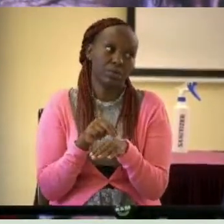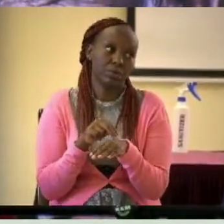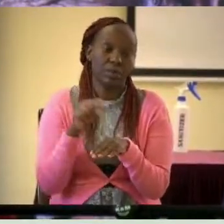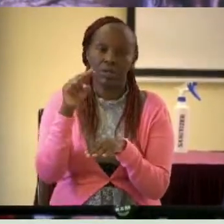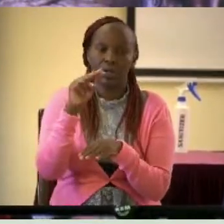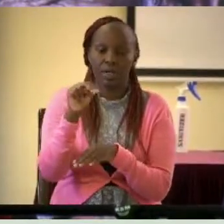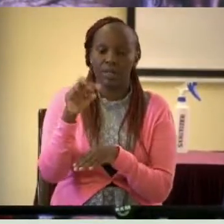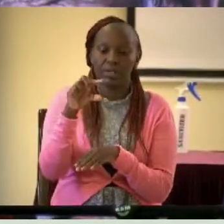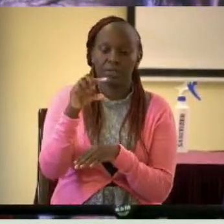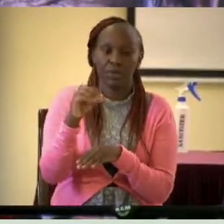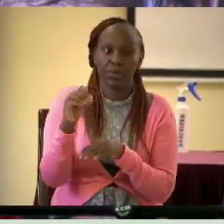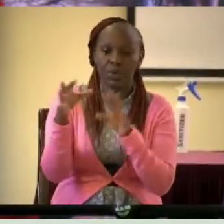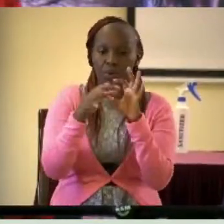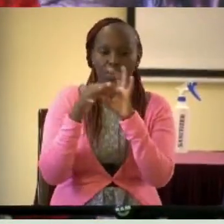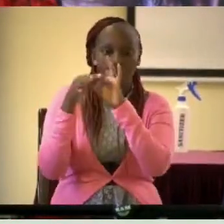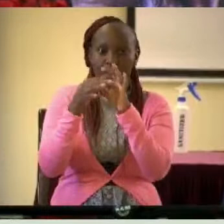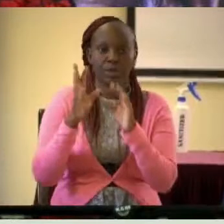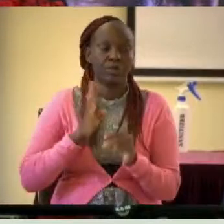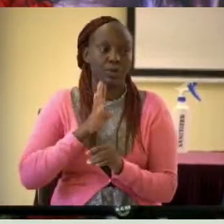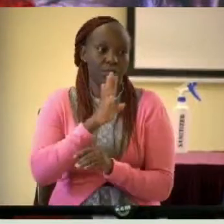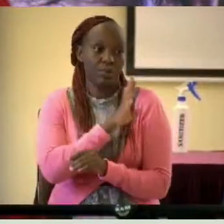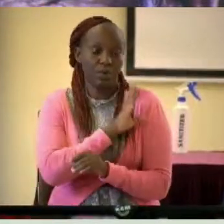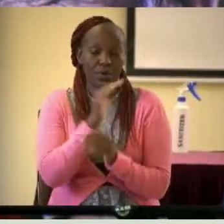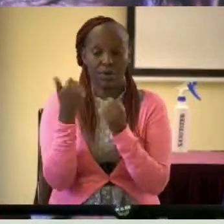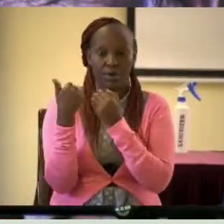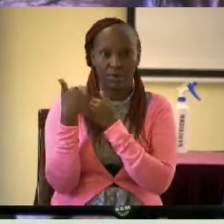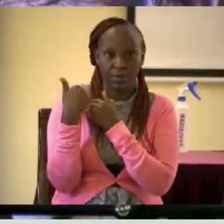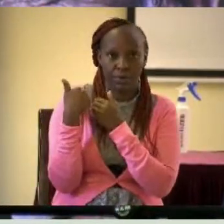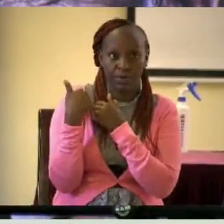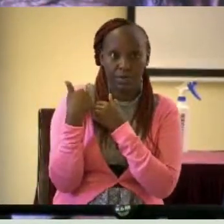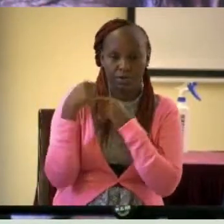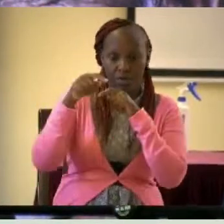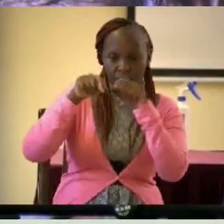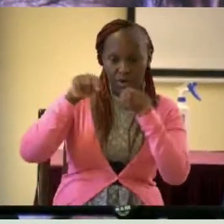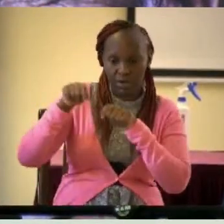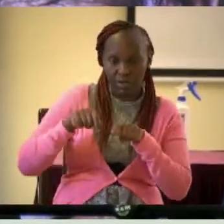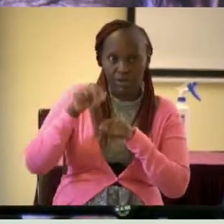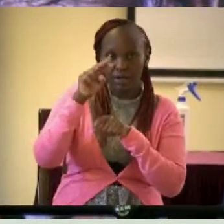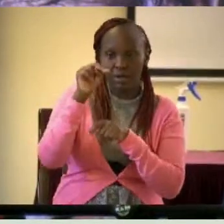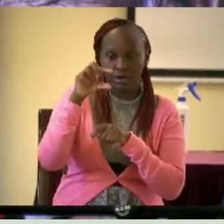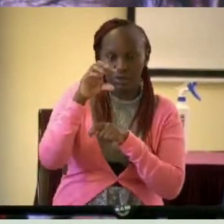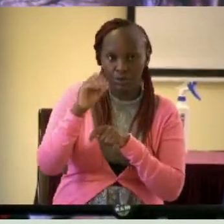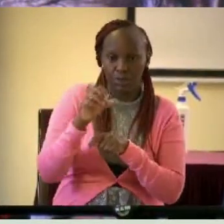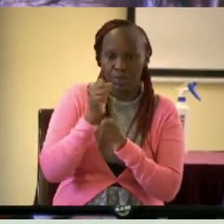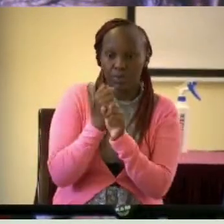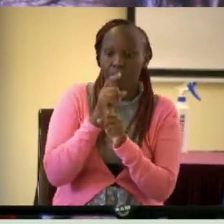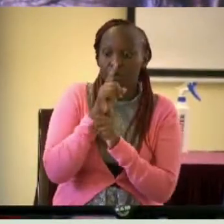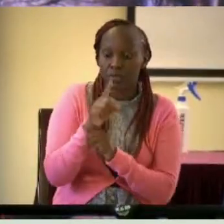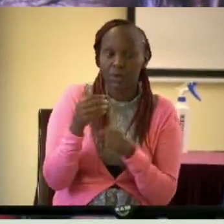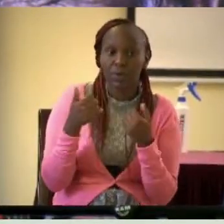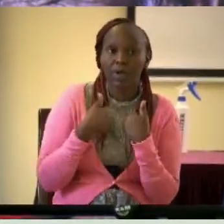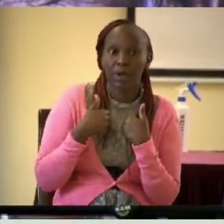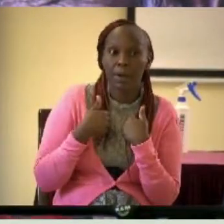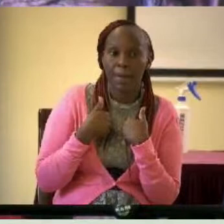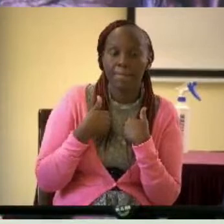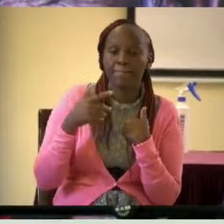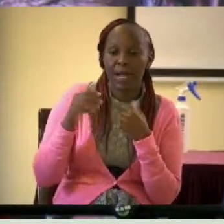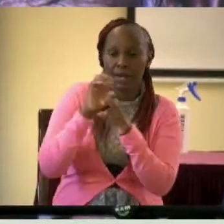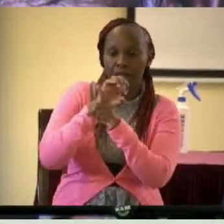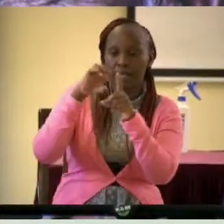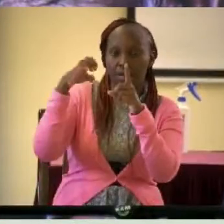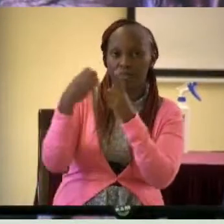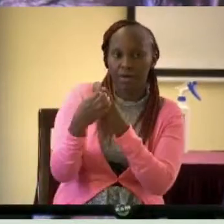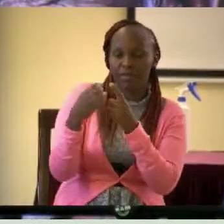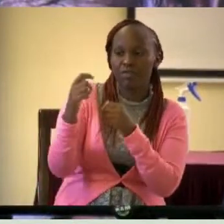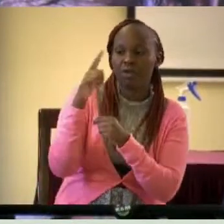NGO Coordination Board, which is responsible for regulating NGOs, just to ensure that we have an enabling environment